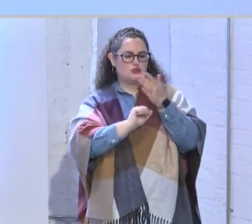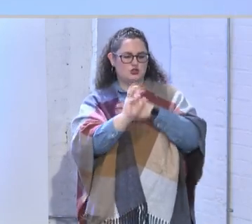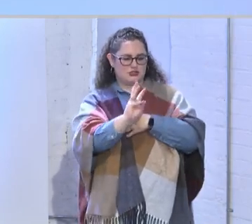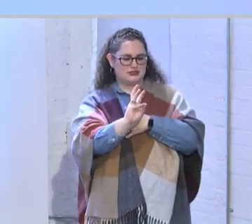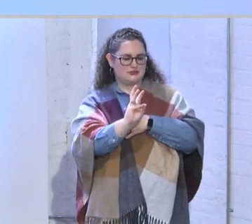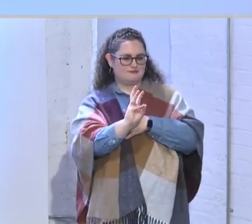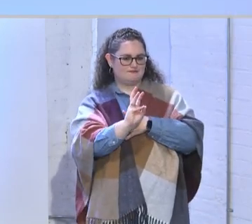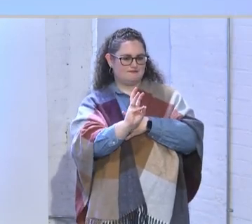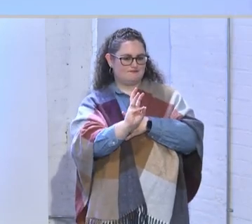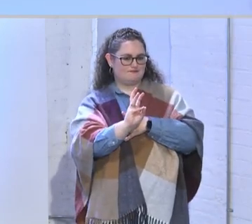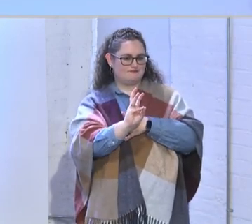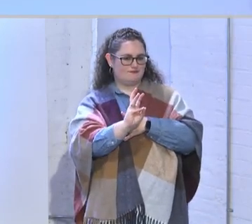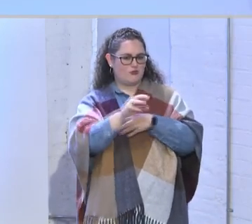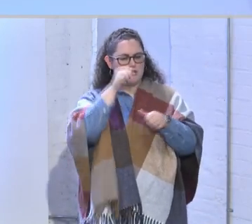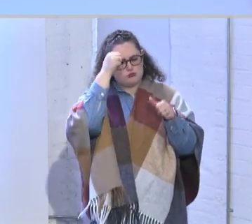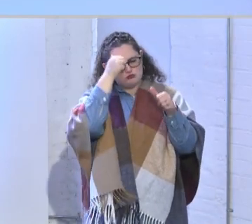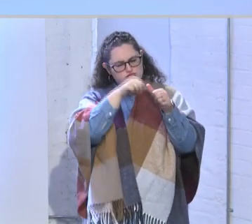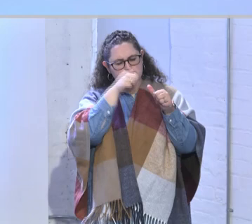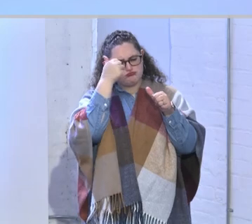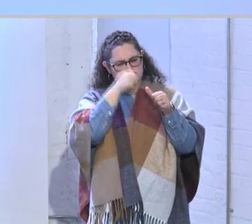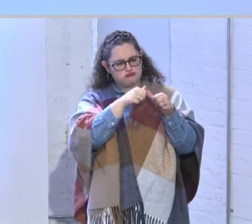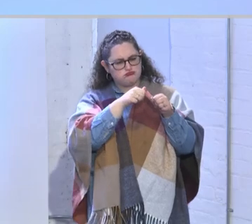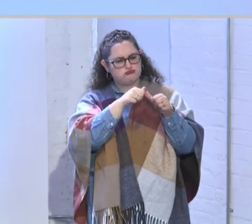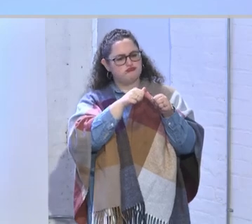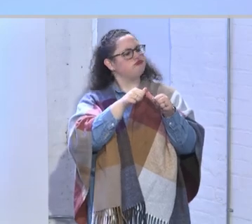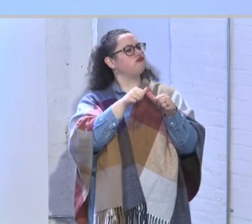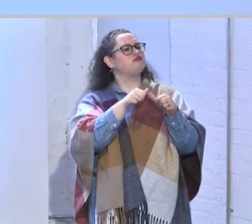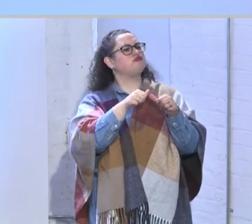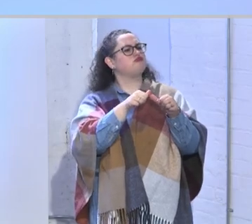And what a great remembrance of